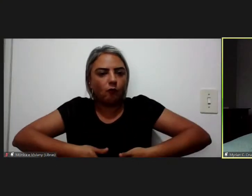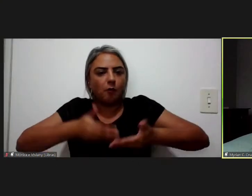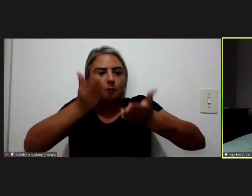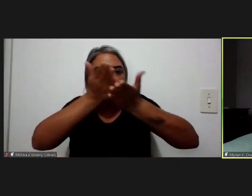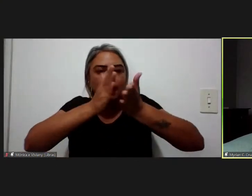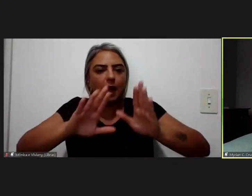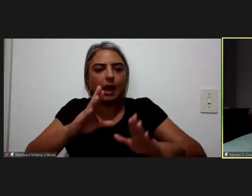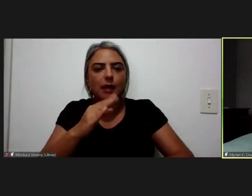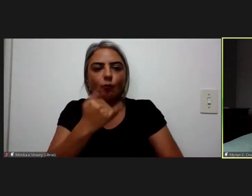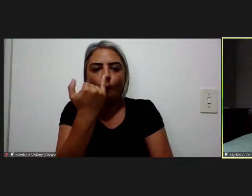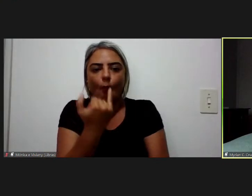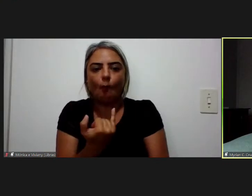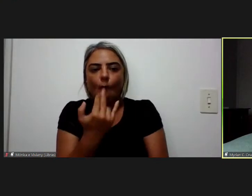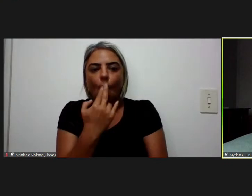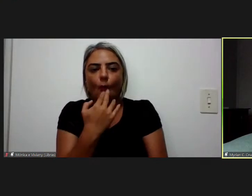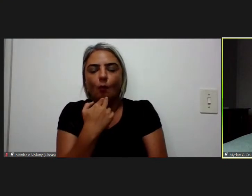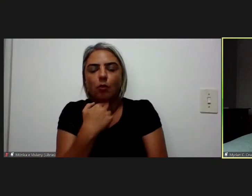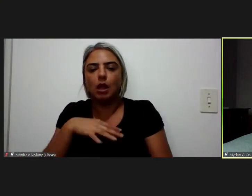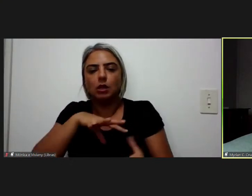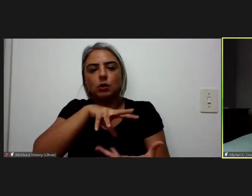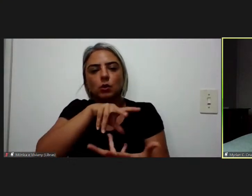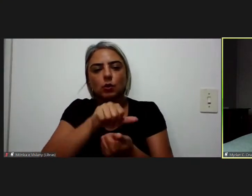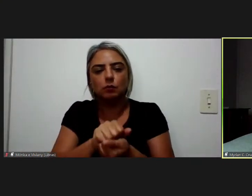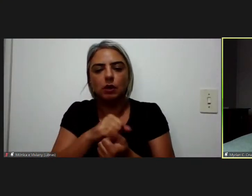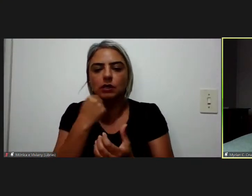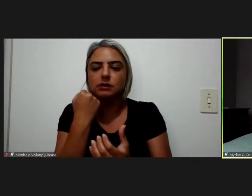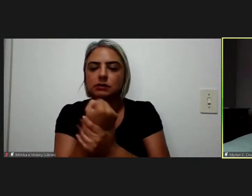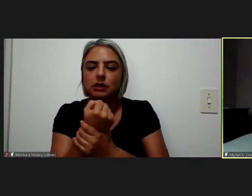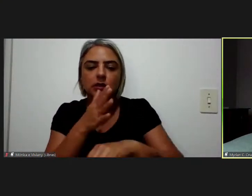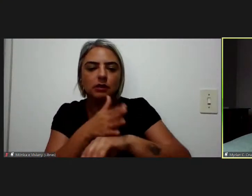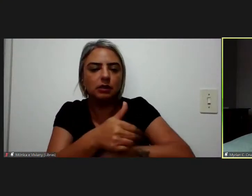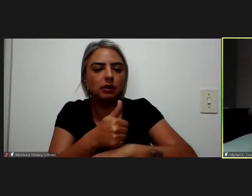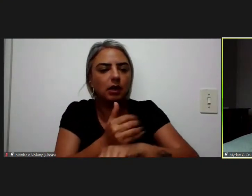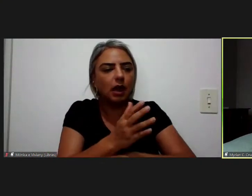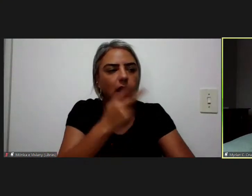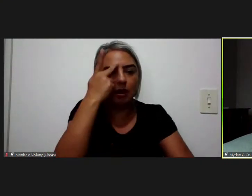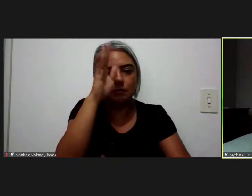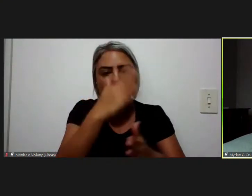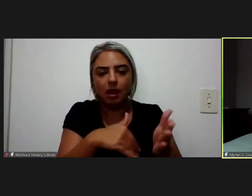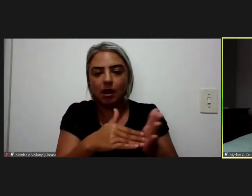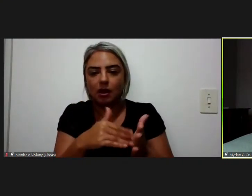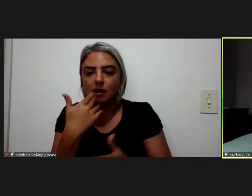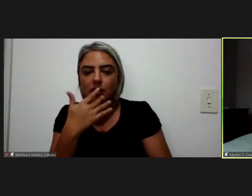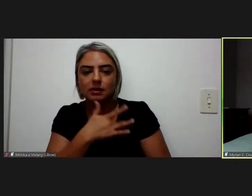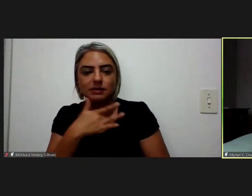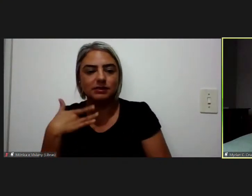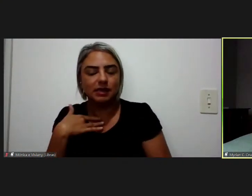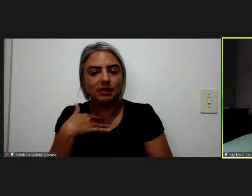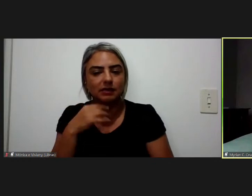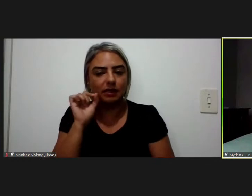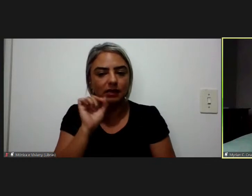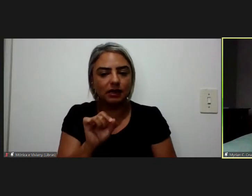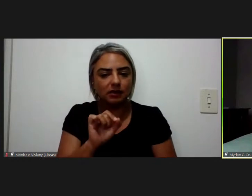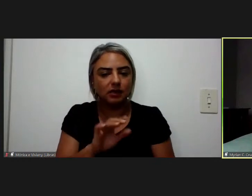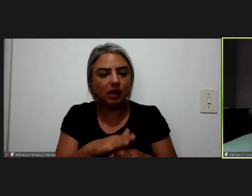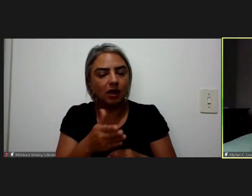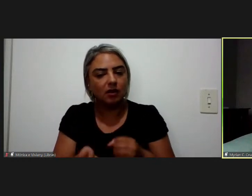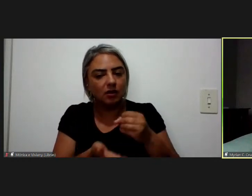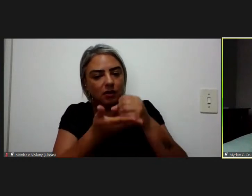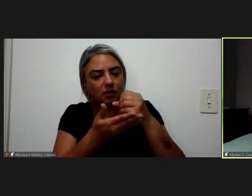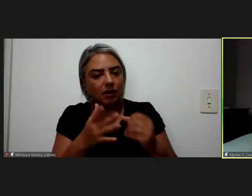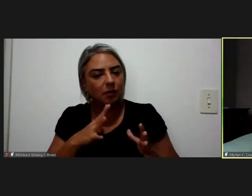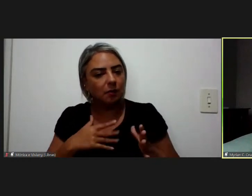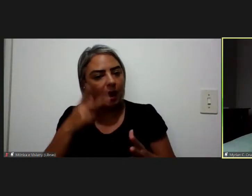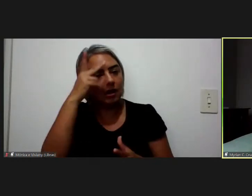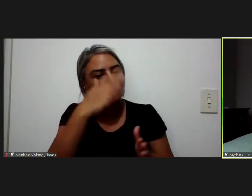with hunger and the malnutrition to everybody, to secure the access to healthy diets